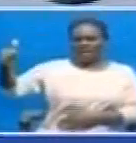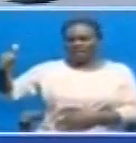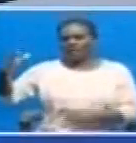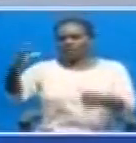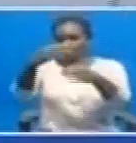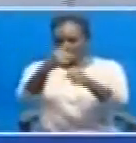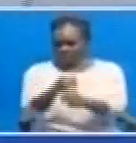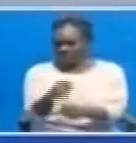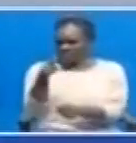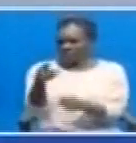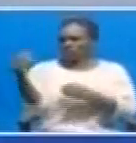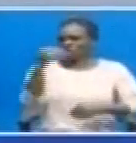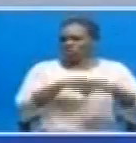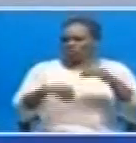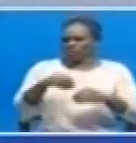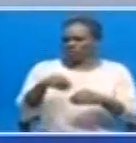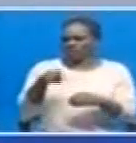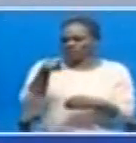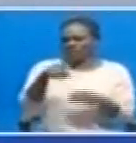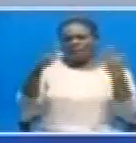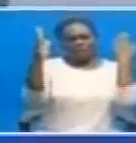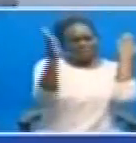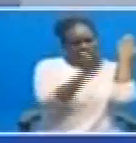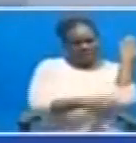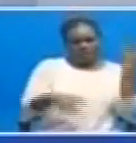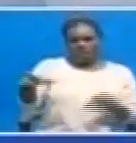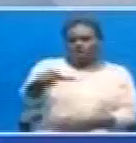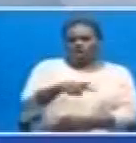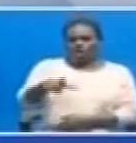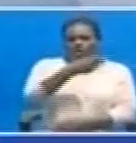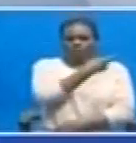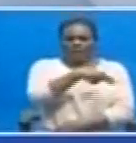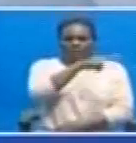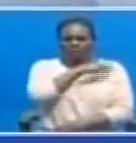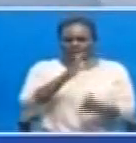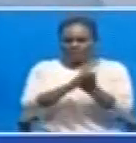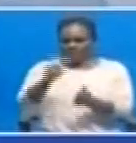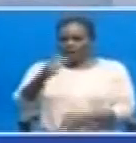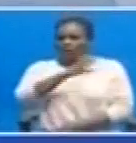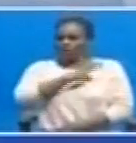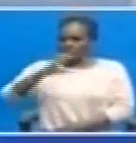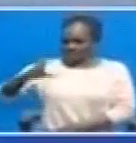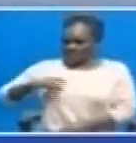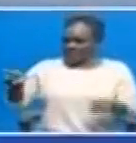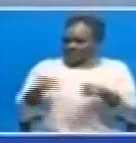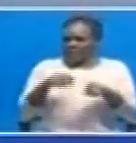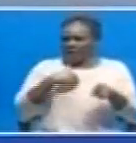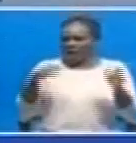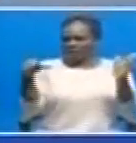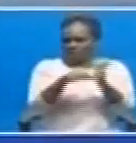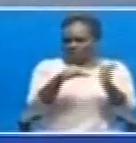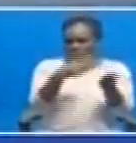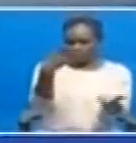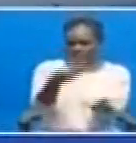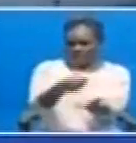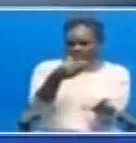Airways, a fact that has contributed to bad blood with local pilots and other workers. The Senate committee is also taking issue with the financing model